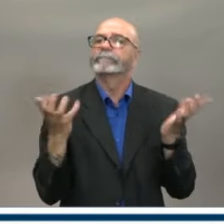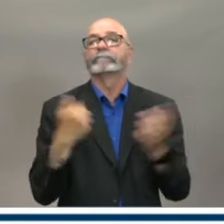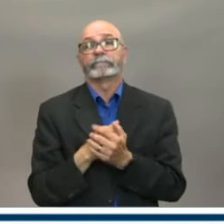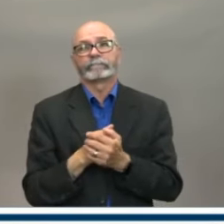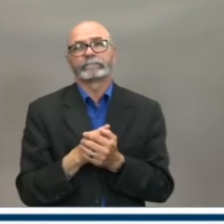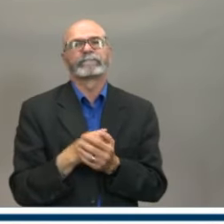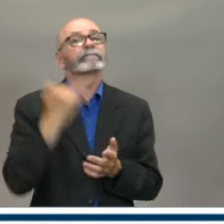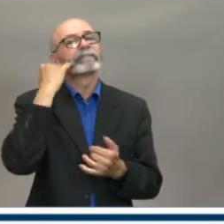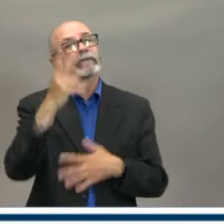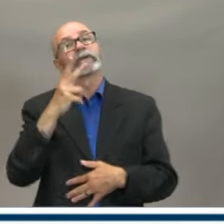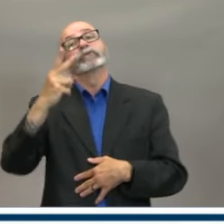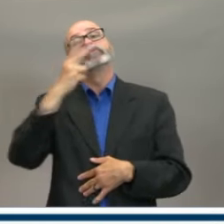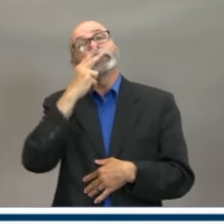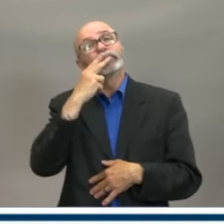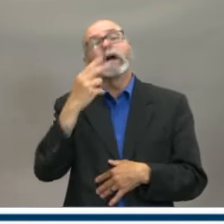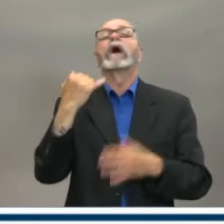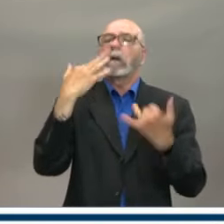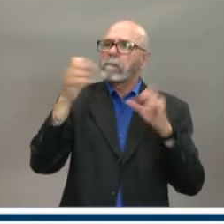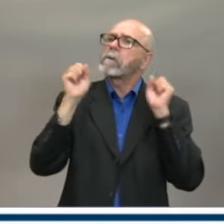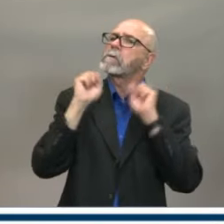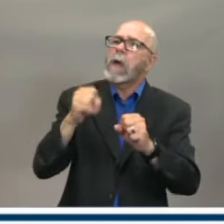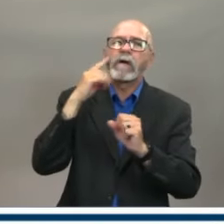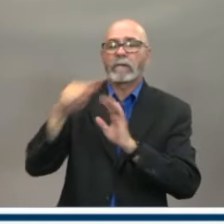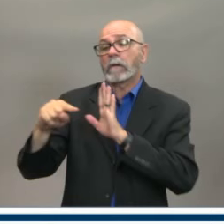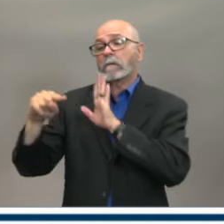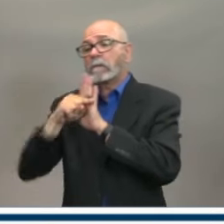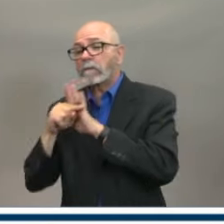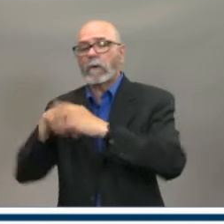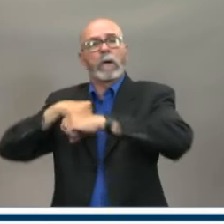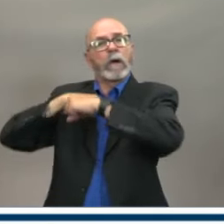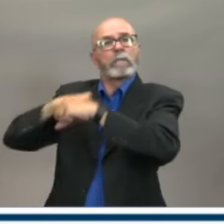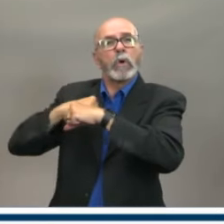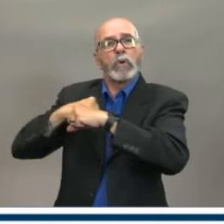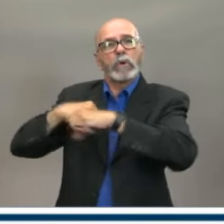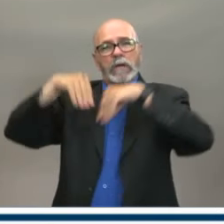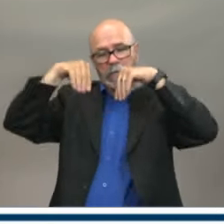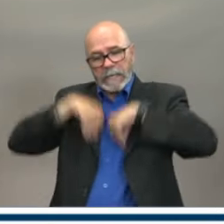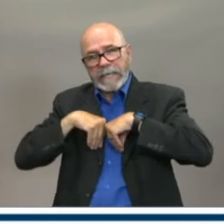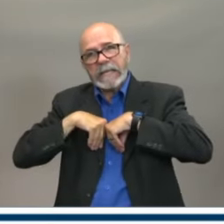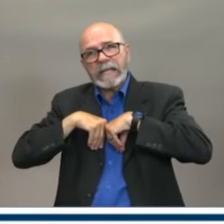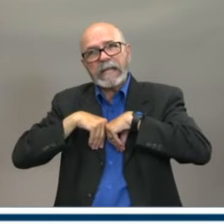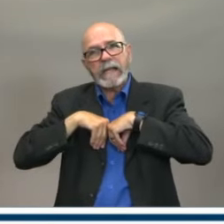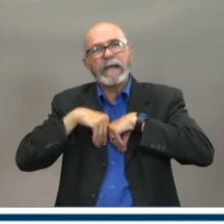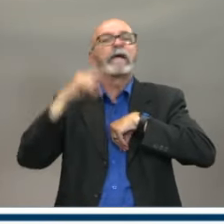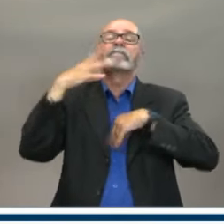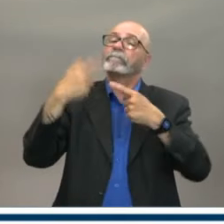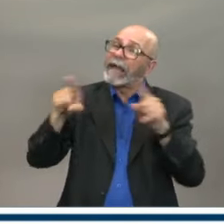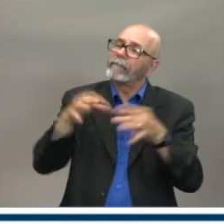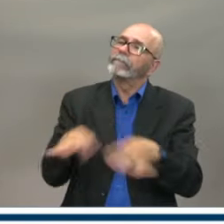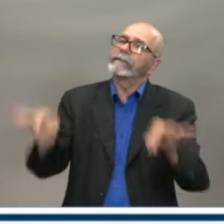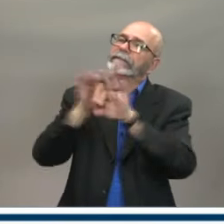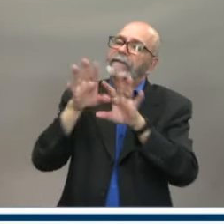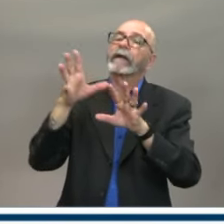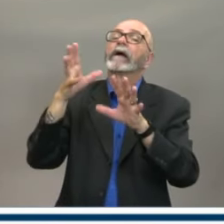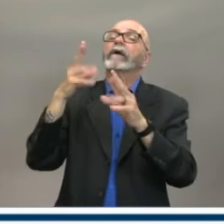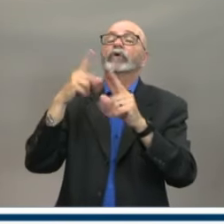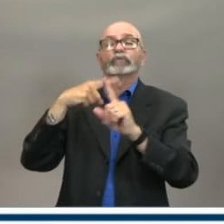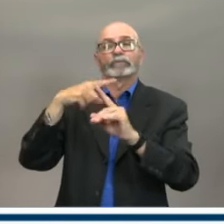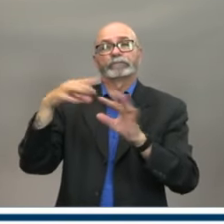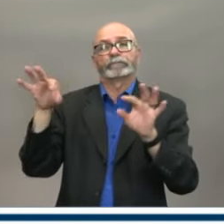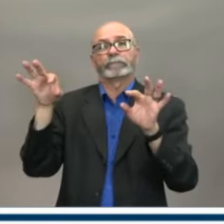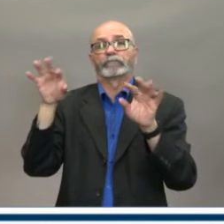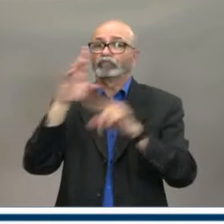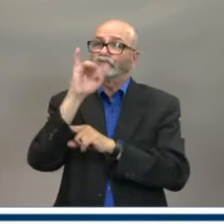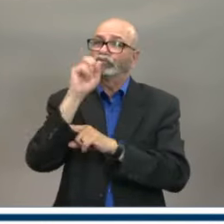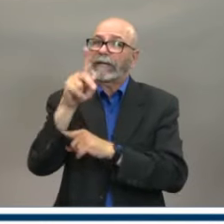negative impacts on our immune systems, increases the risk of other diseases which create vulnerabilities for